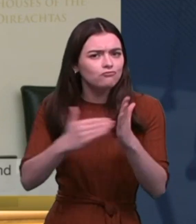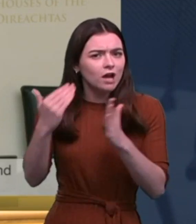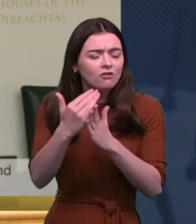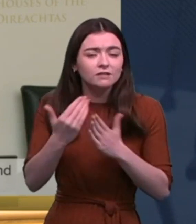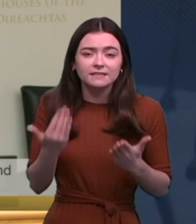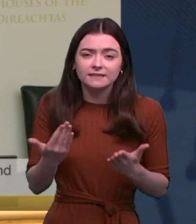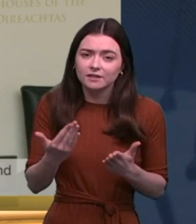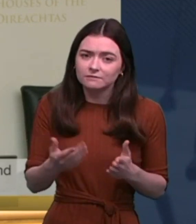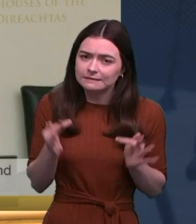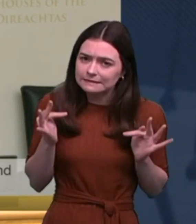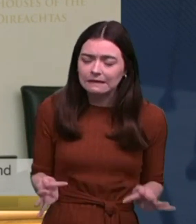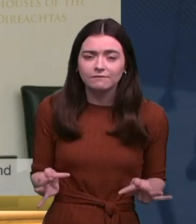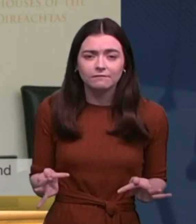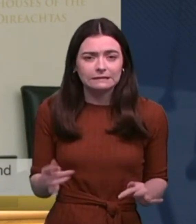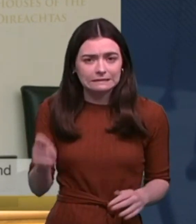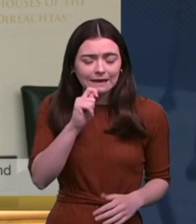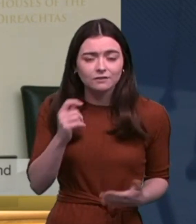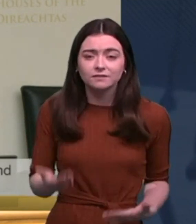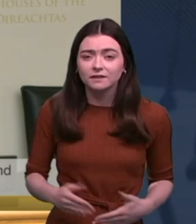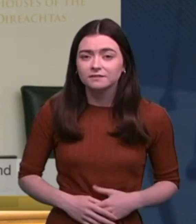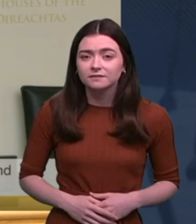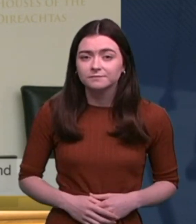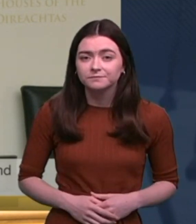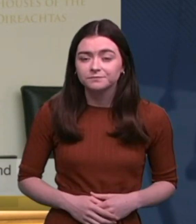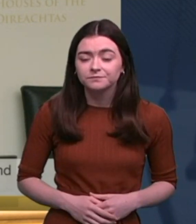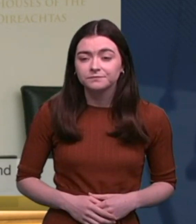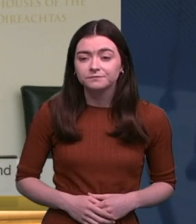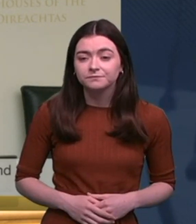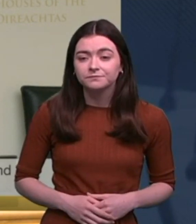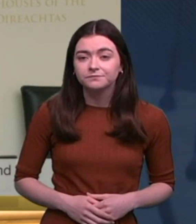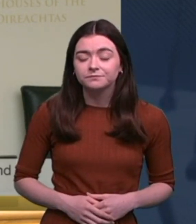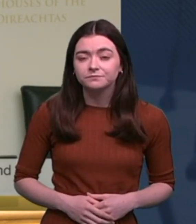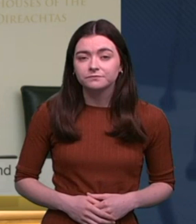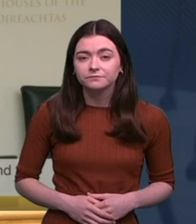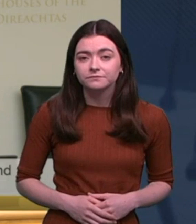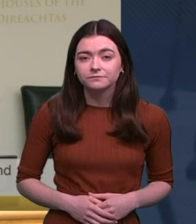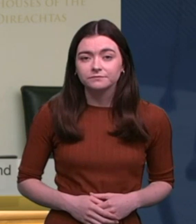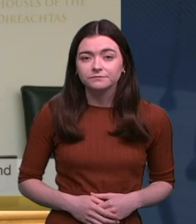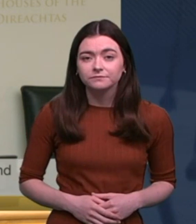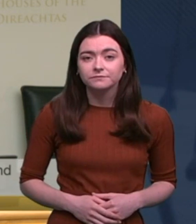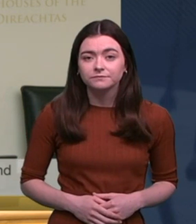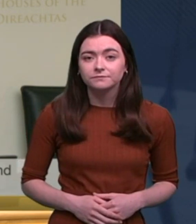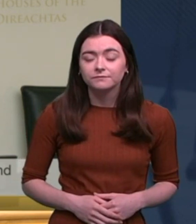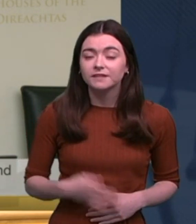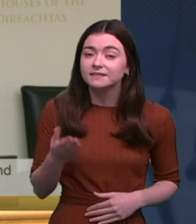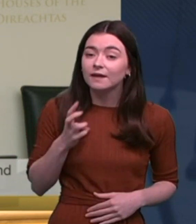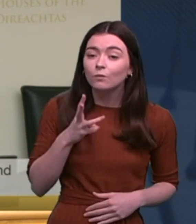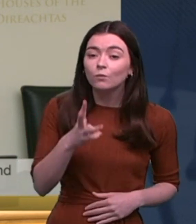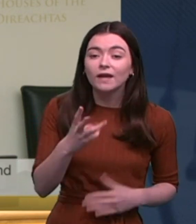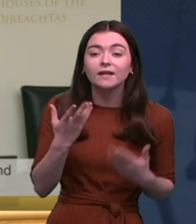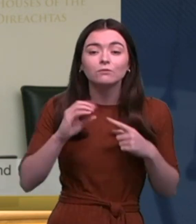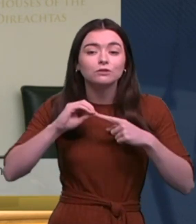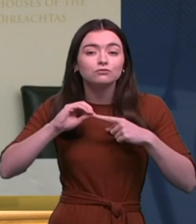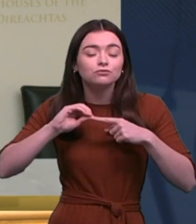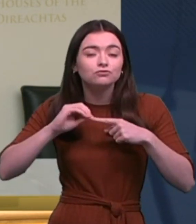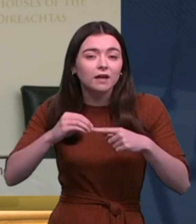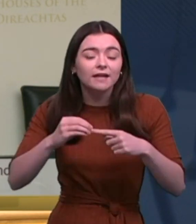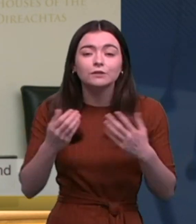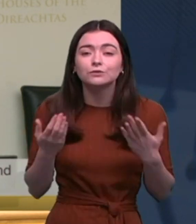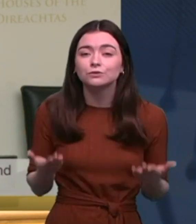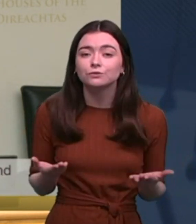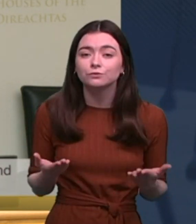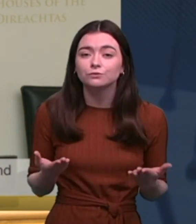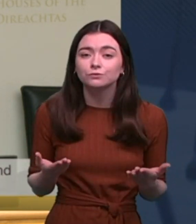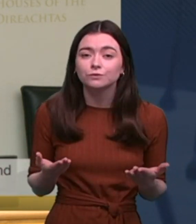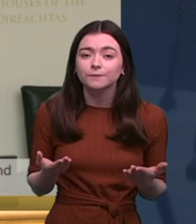definitely communicating that to us as well. And in that sense, we're trying to, I